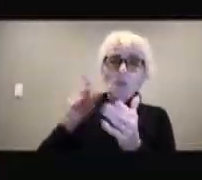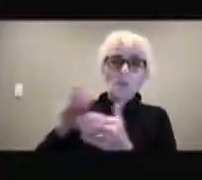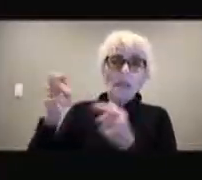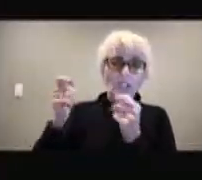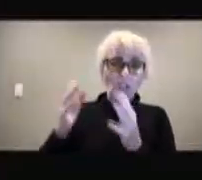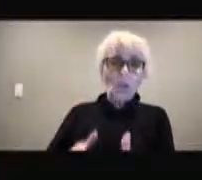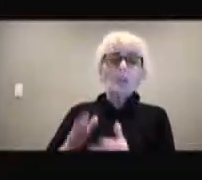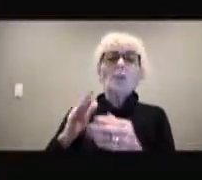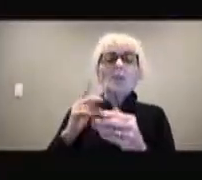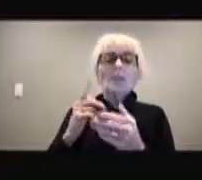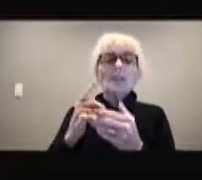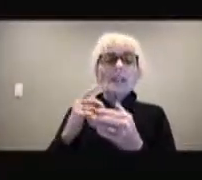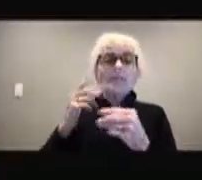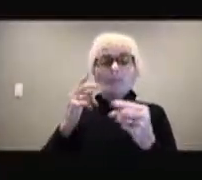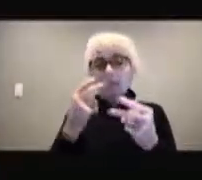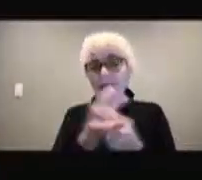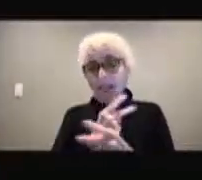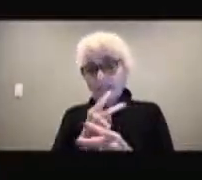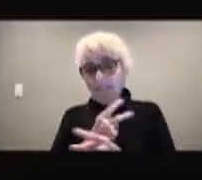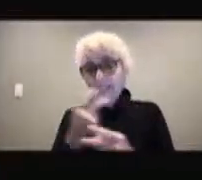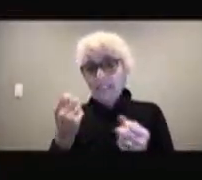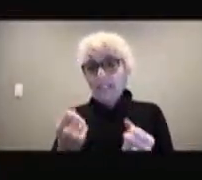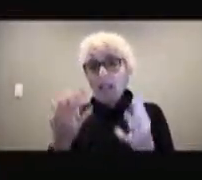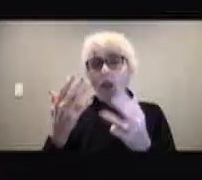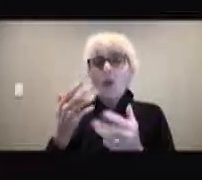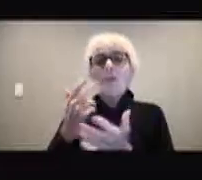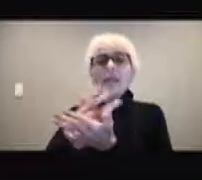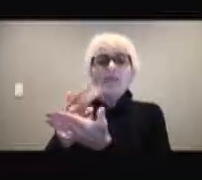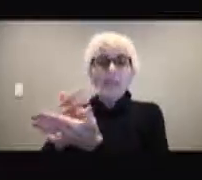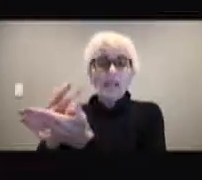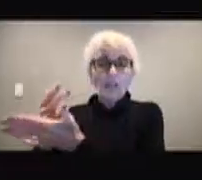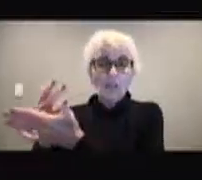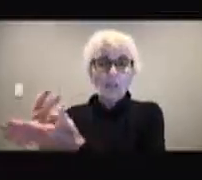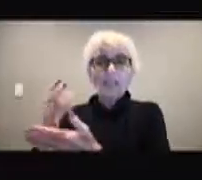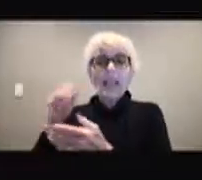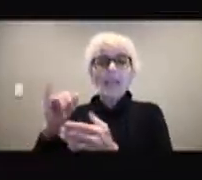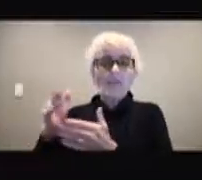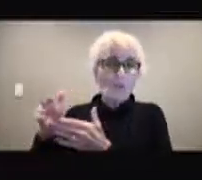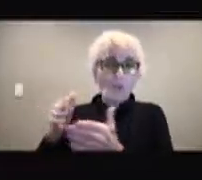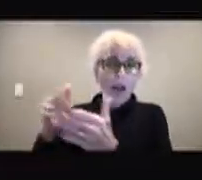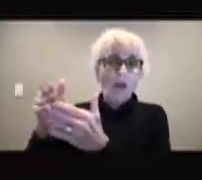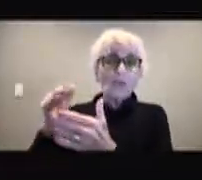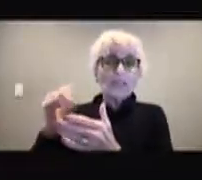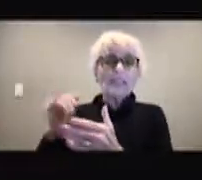assessing the number of vehicles that will access the site and the routes the vehicles will travel.